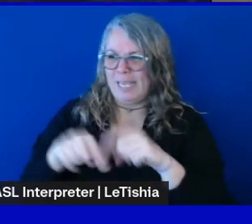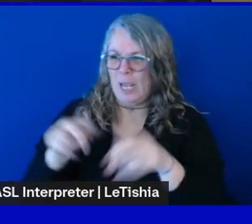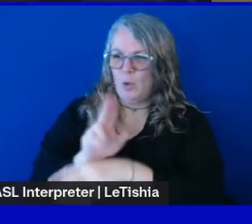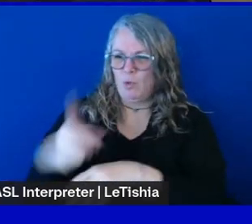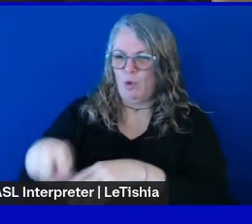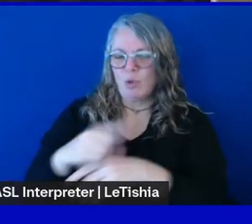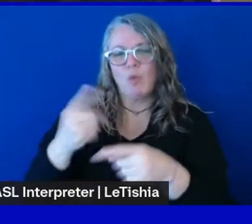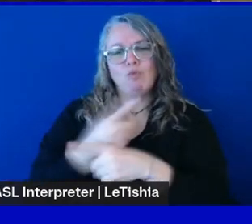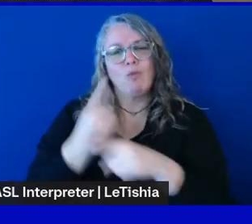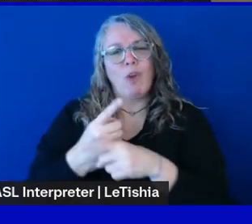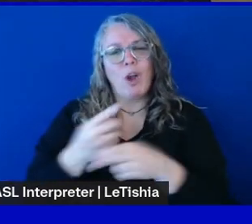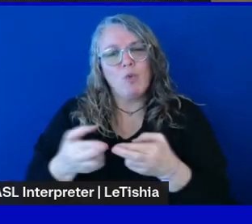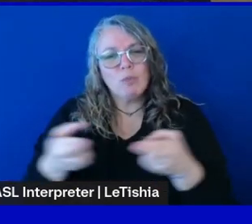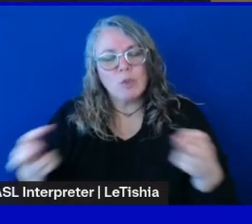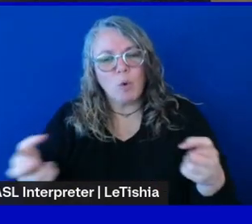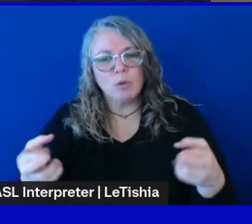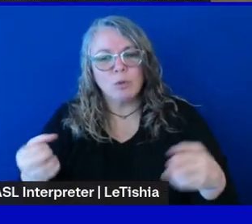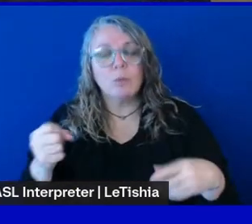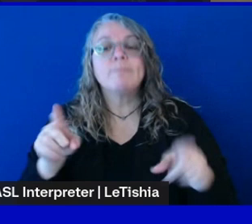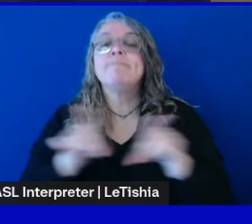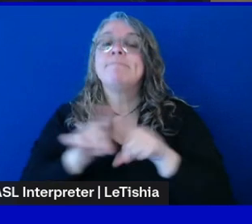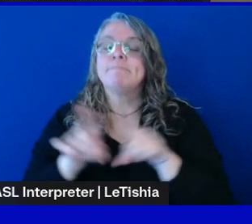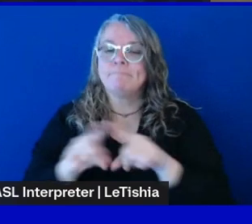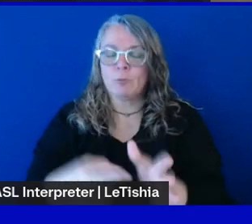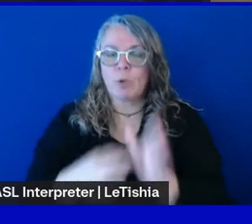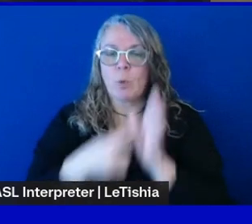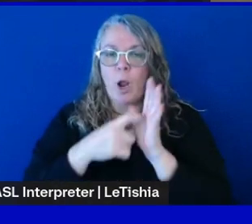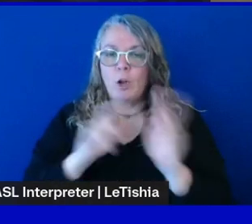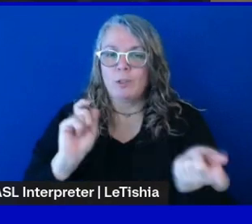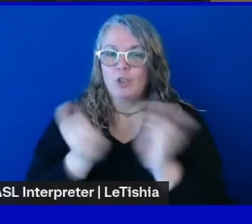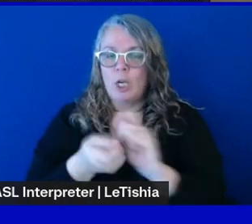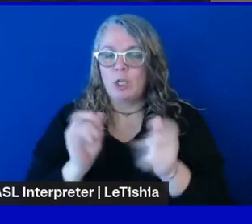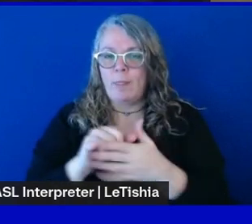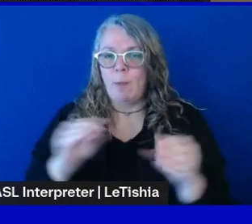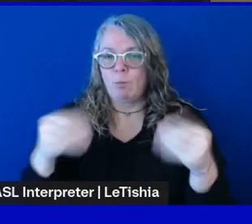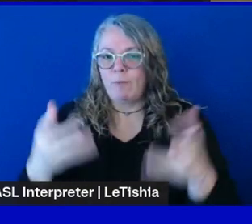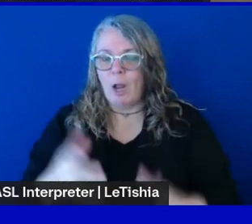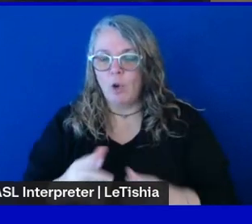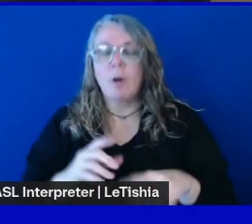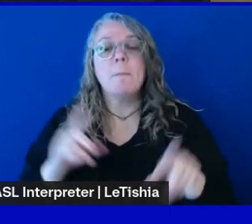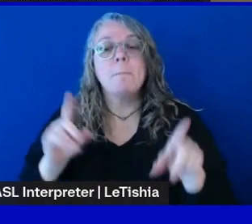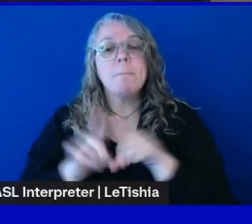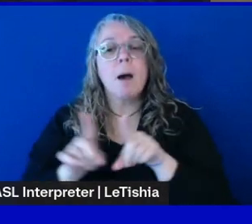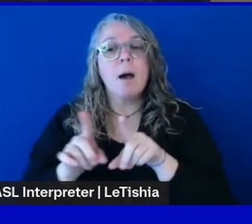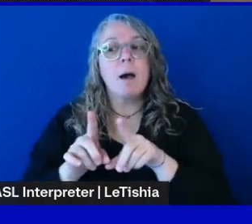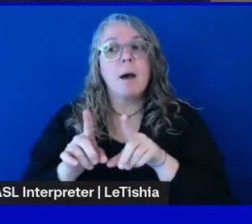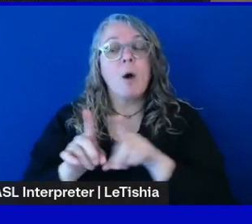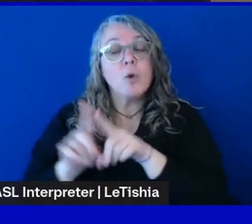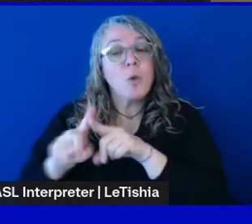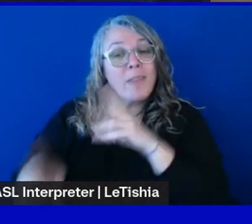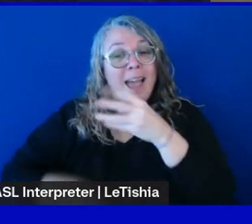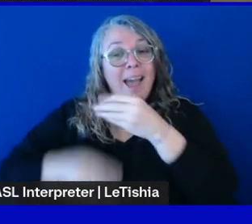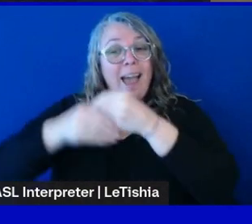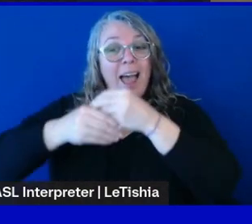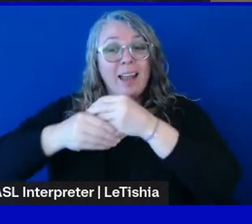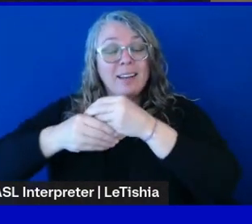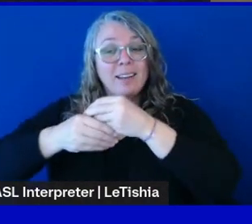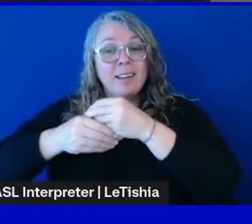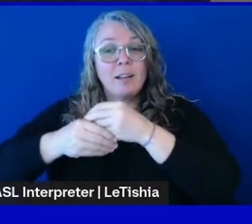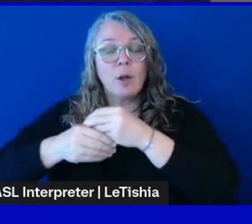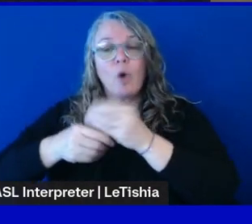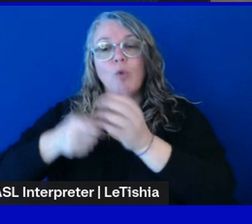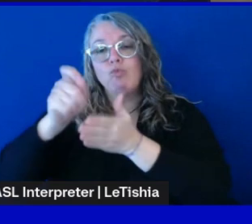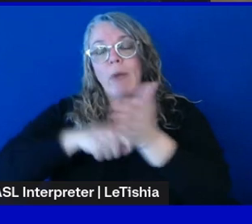regular resources. So they also require changes in the provider. But what they're adding is they're adding so-called